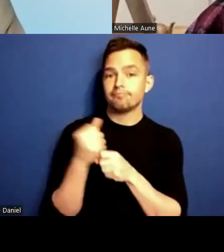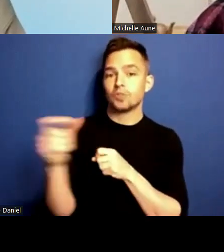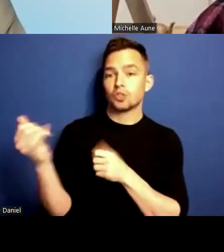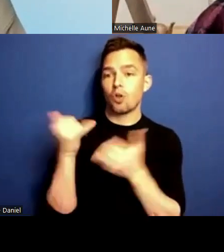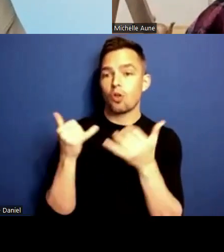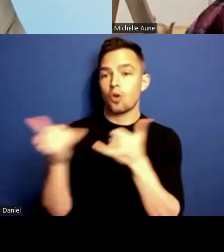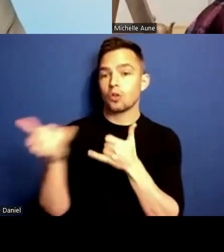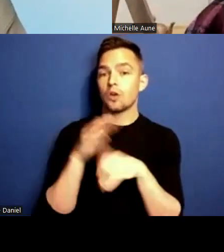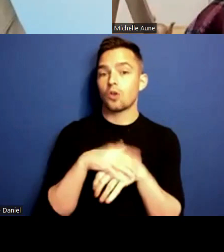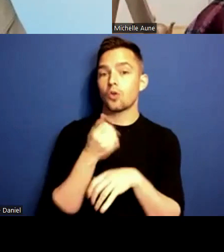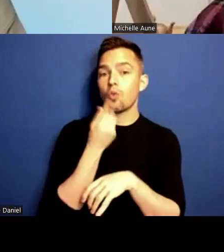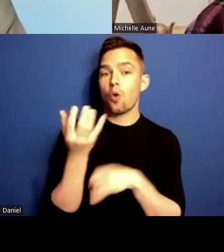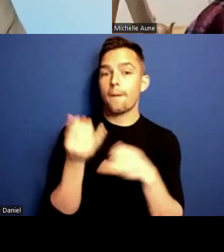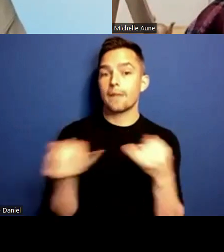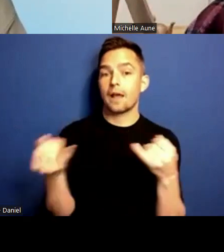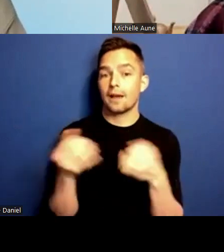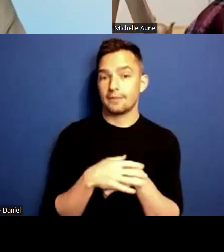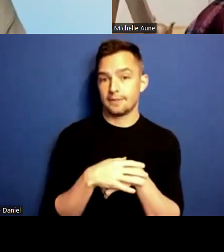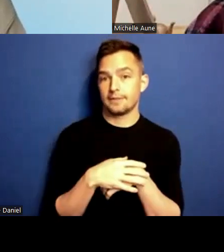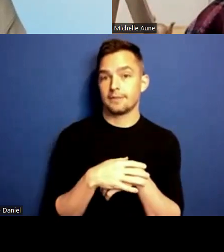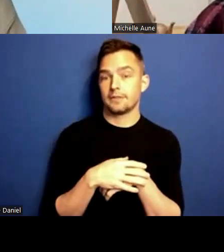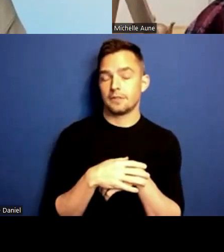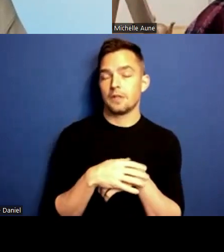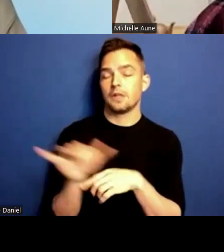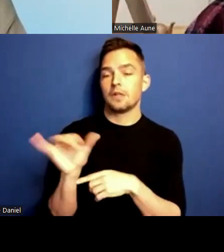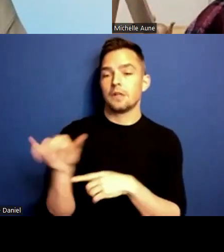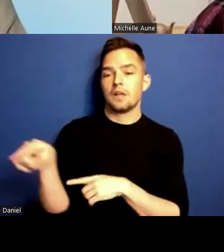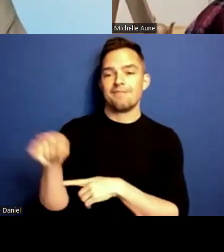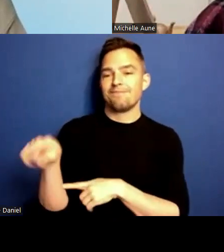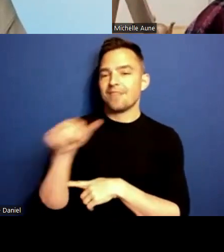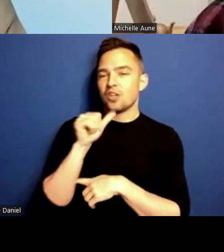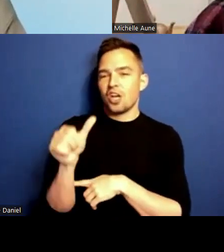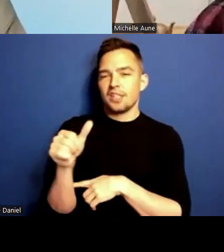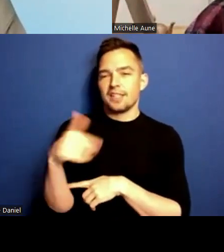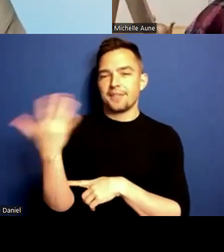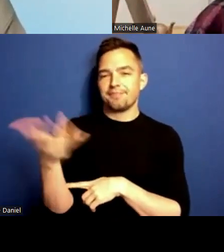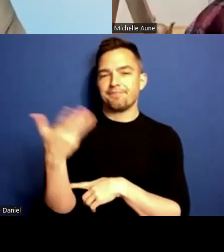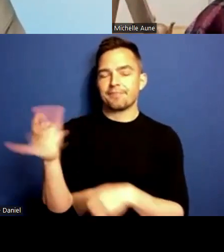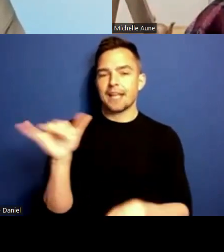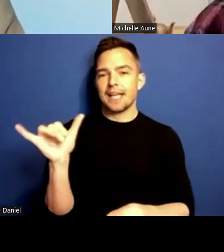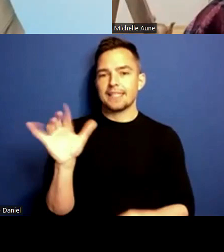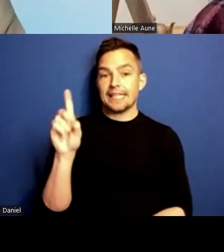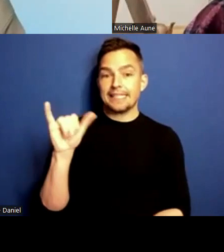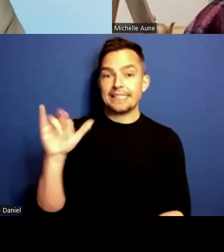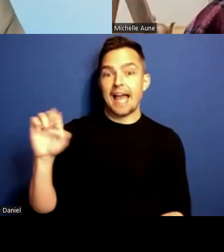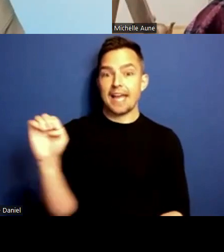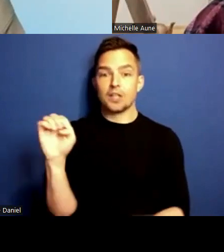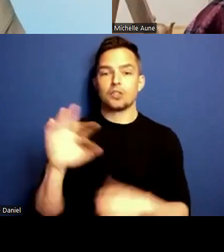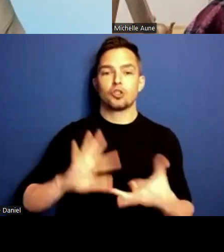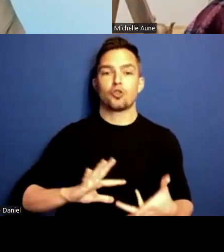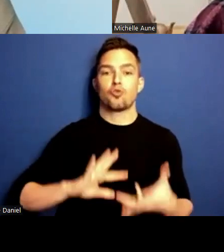on our warm line, and they're not as dire crisis,